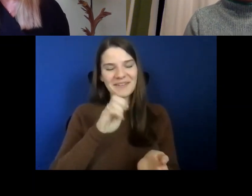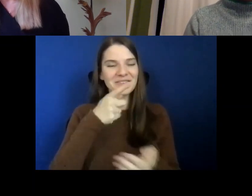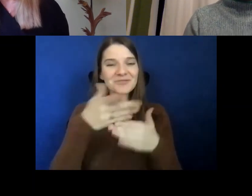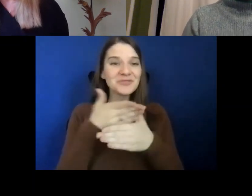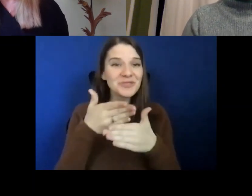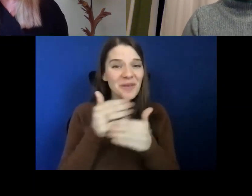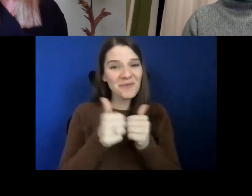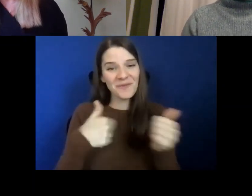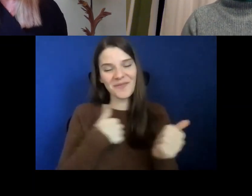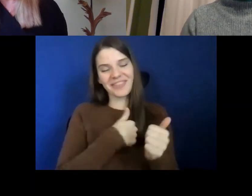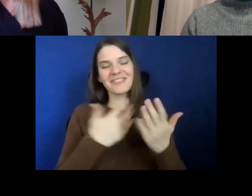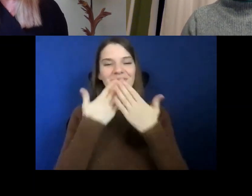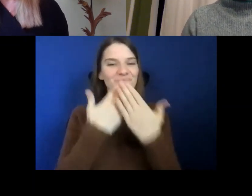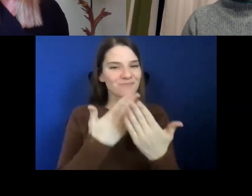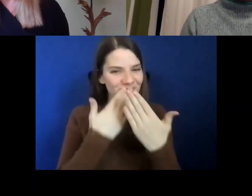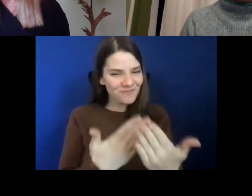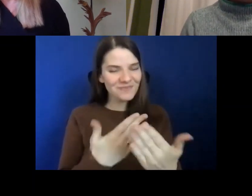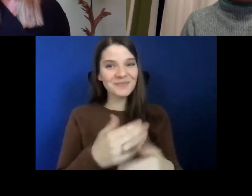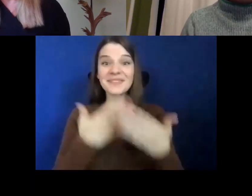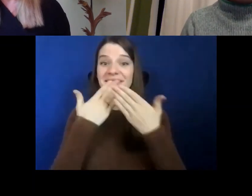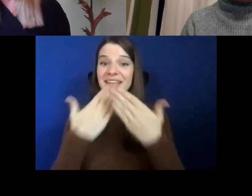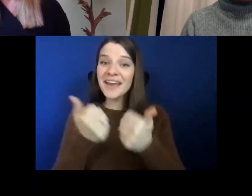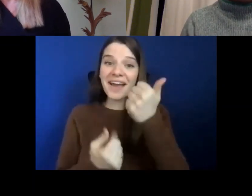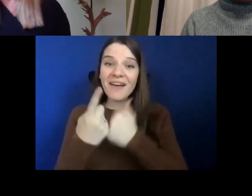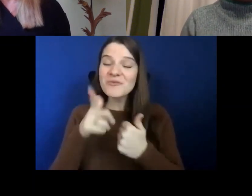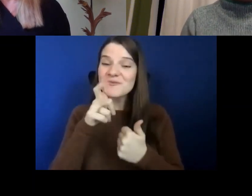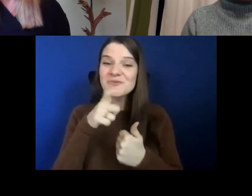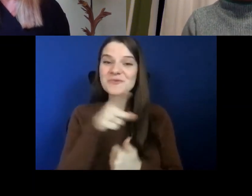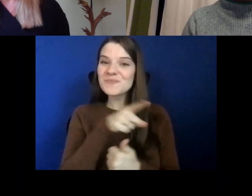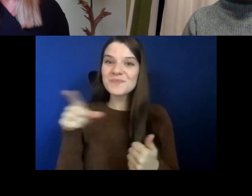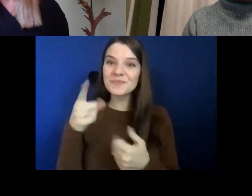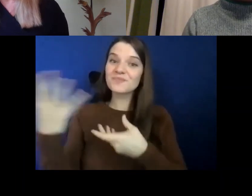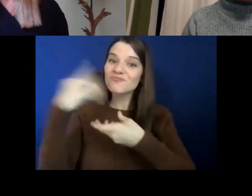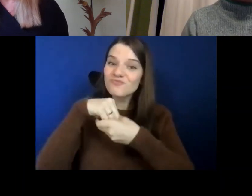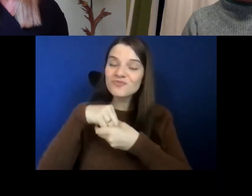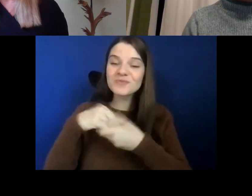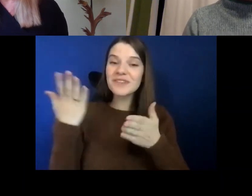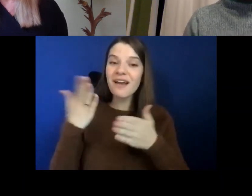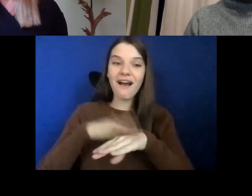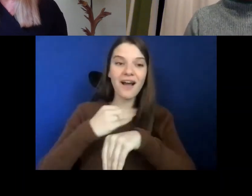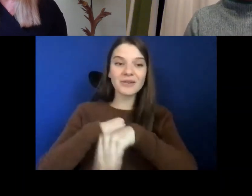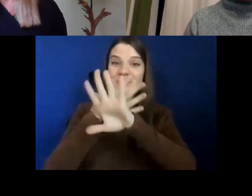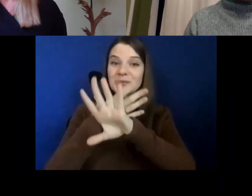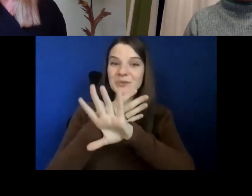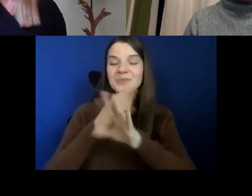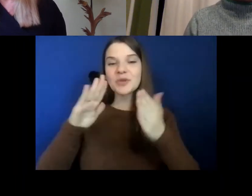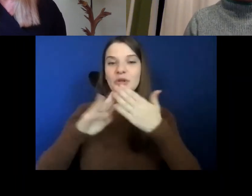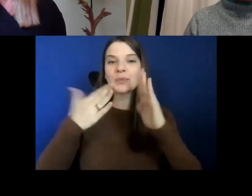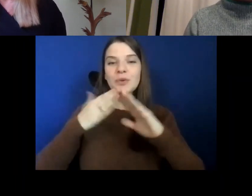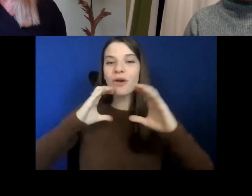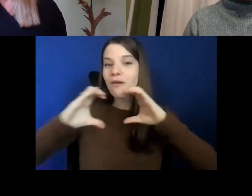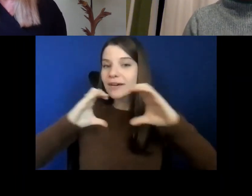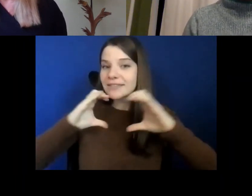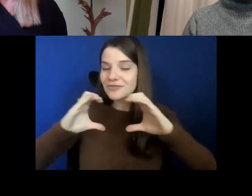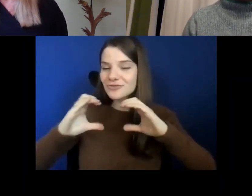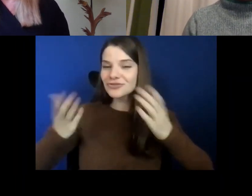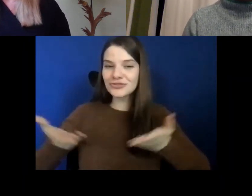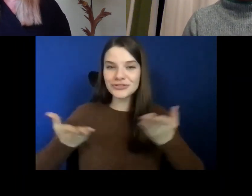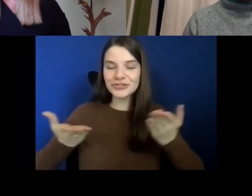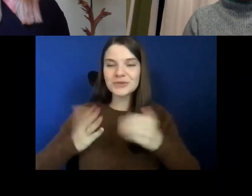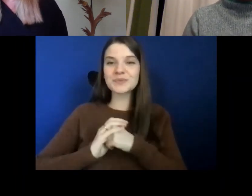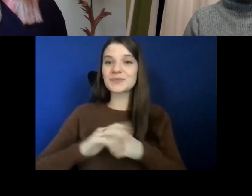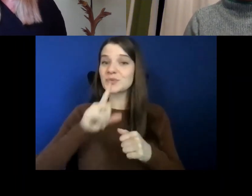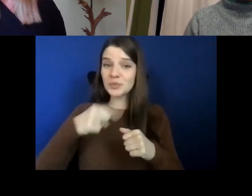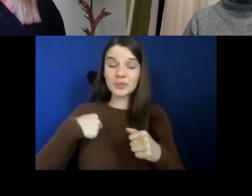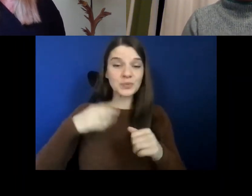us. And thank you to everybody who has been joining us on our Zoom community conversations. We